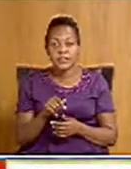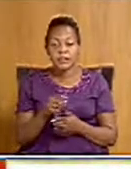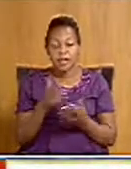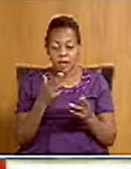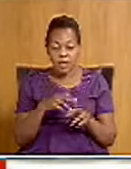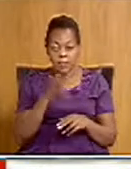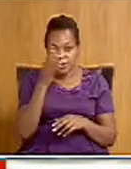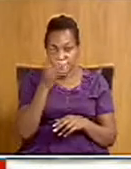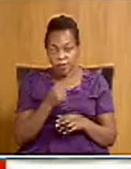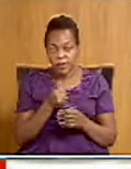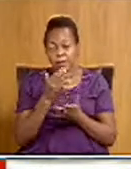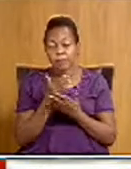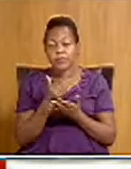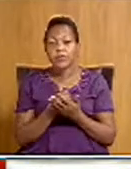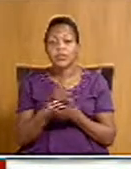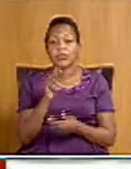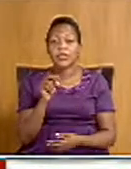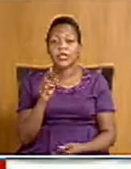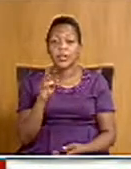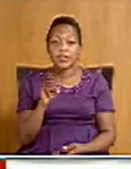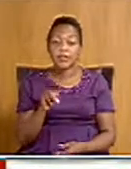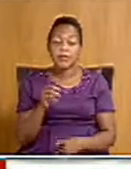NRM ever since